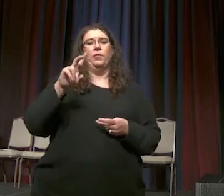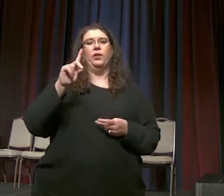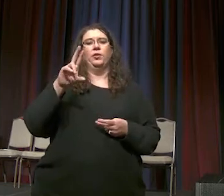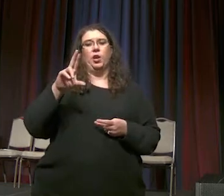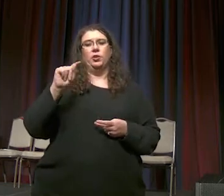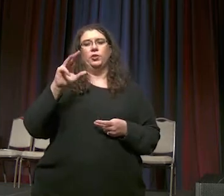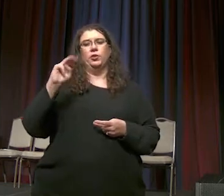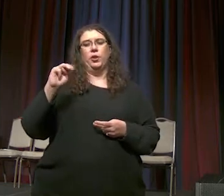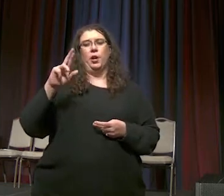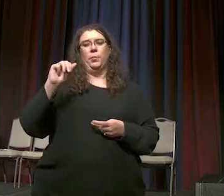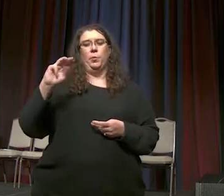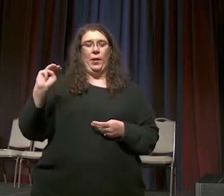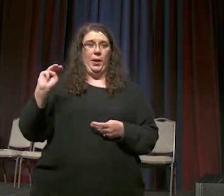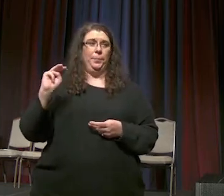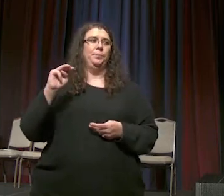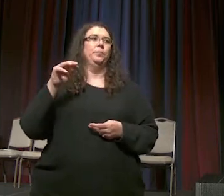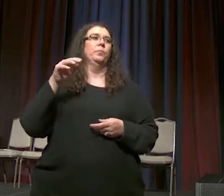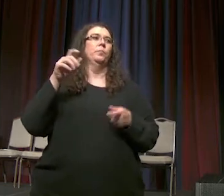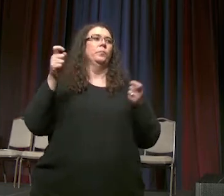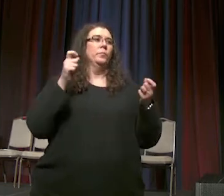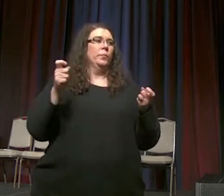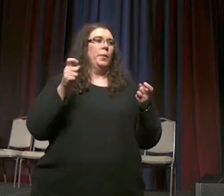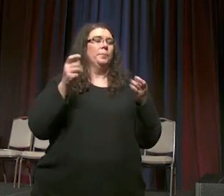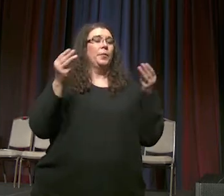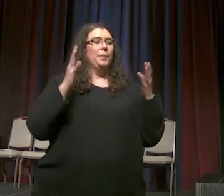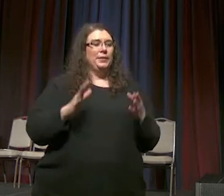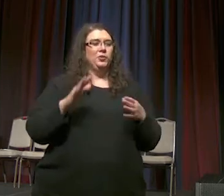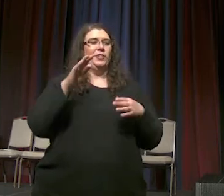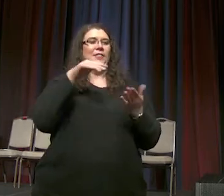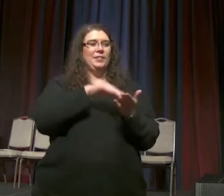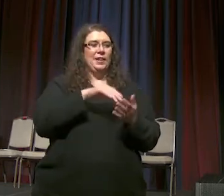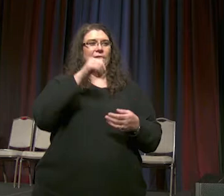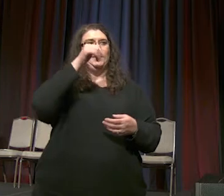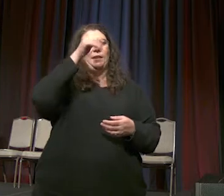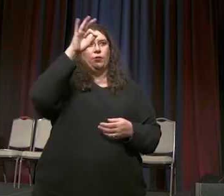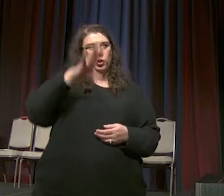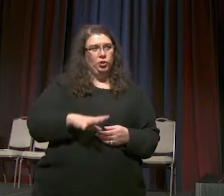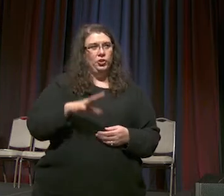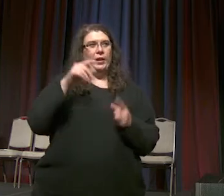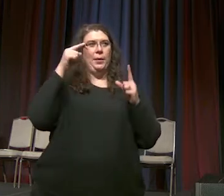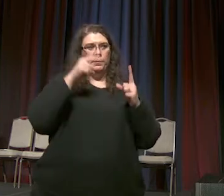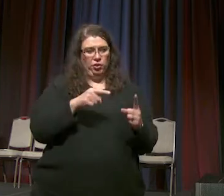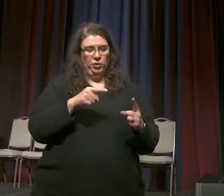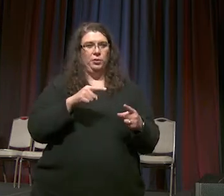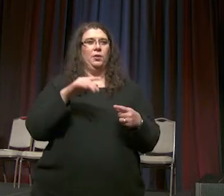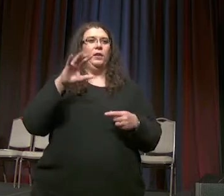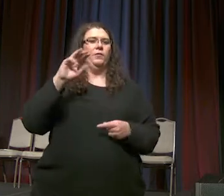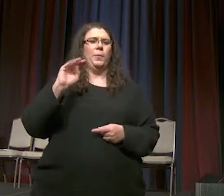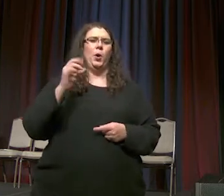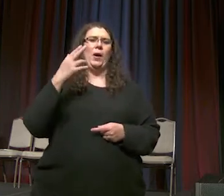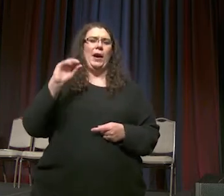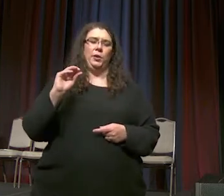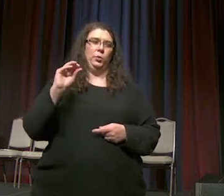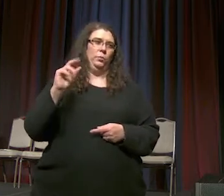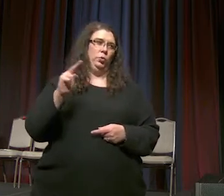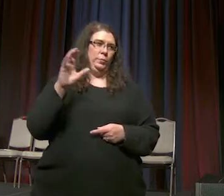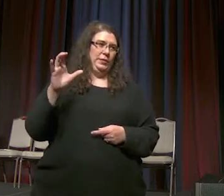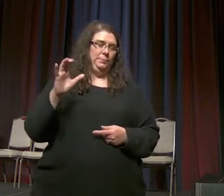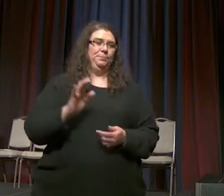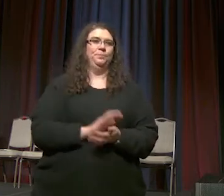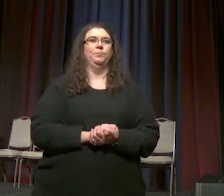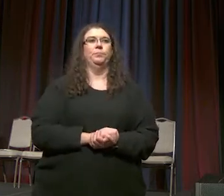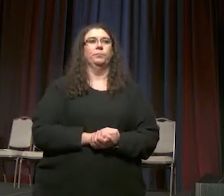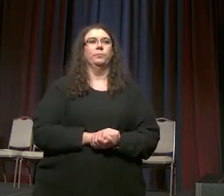member on the Study of Ministry Commission and lead pastor of Sylvania, Ohio First United Methodist Church. Thank you.